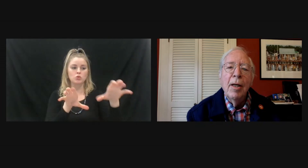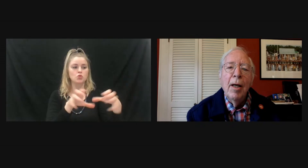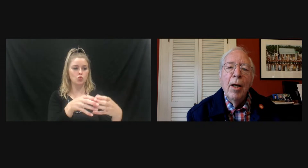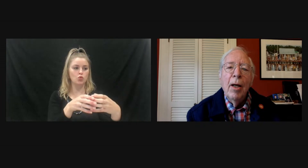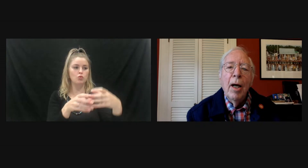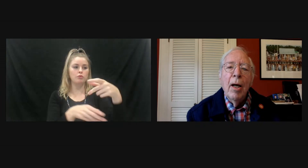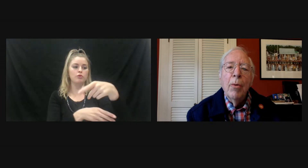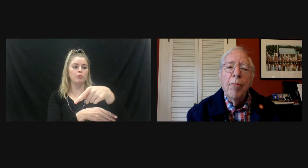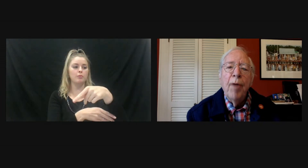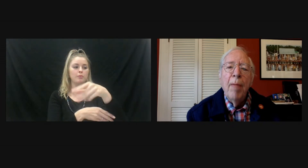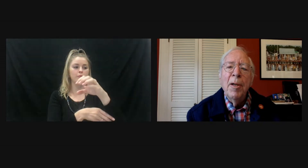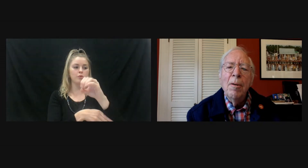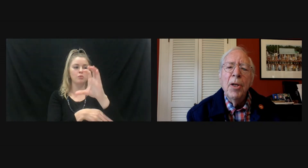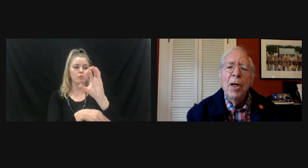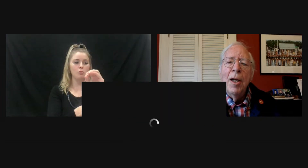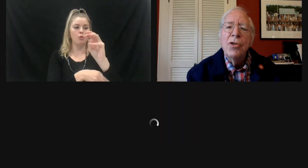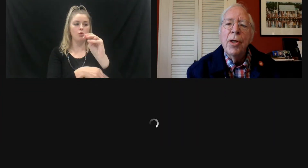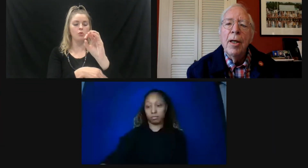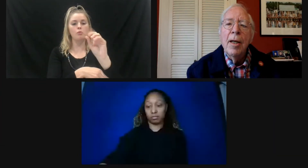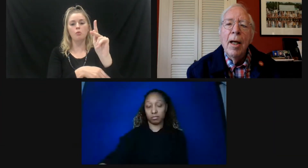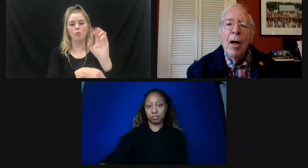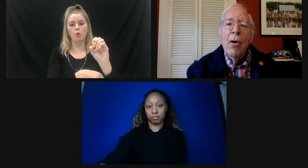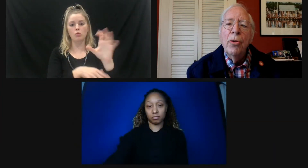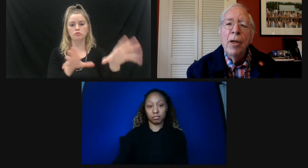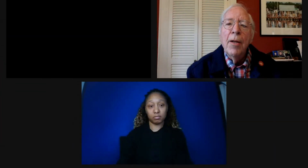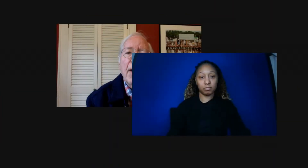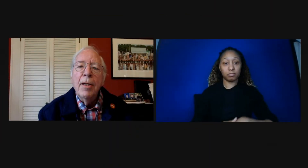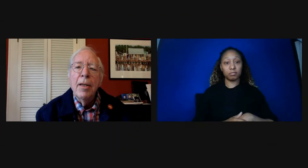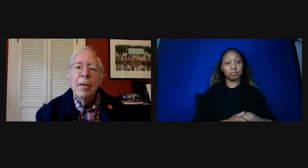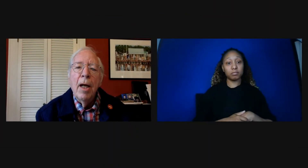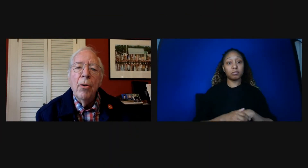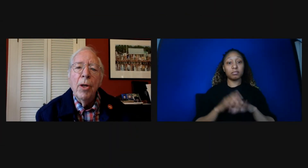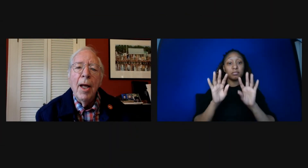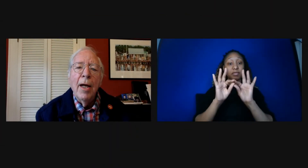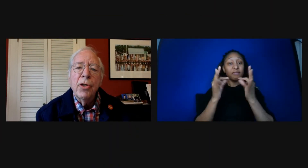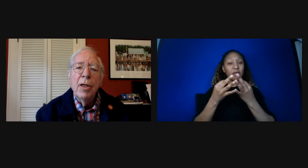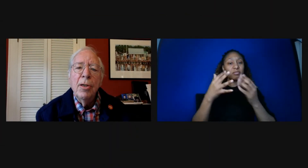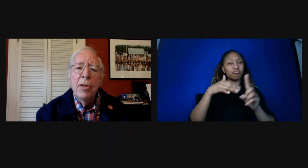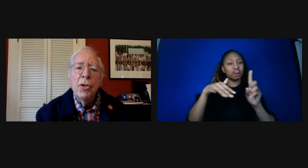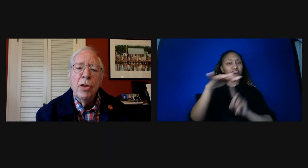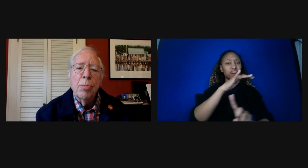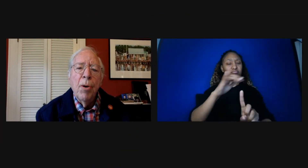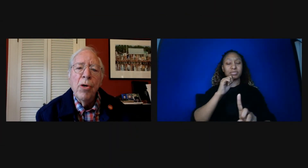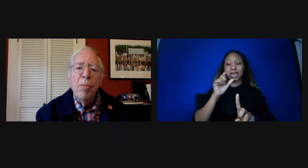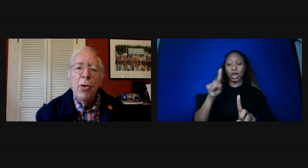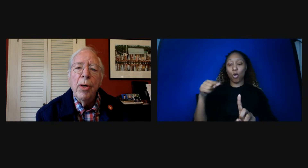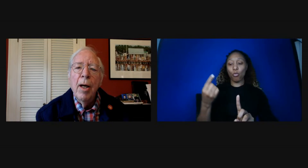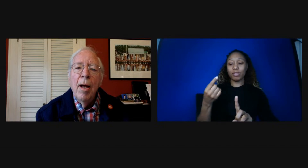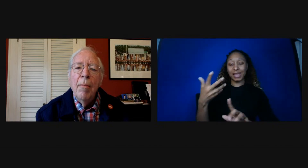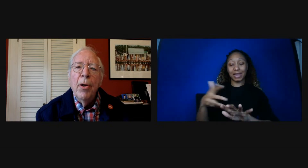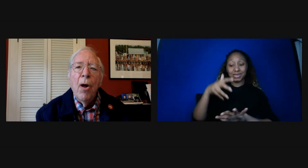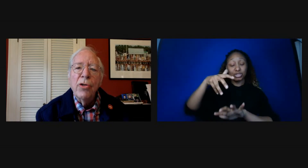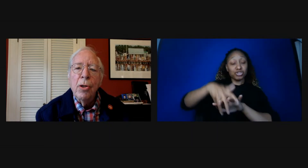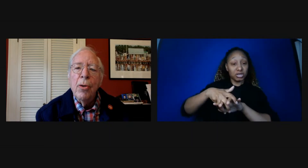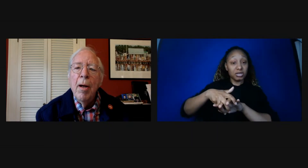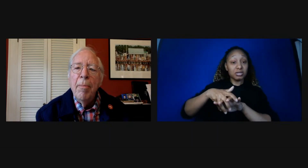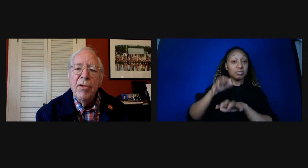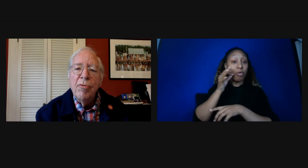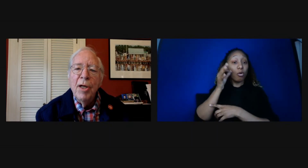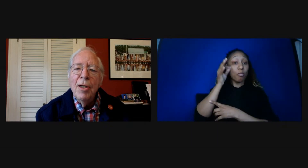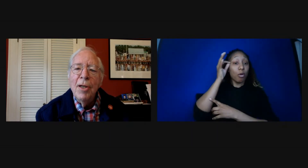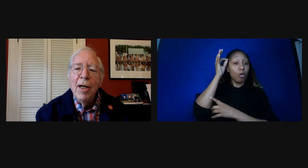background with a family lineage that not only has indigenous Pocomoke, but